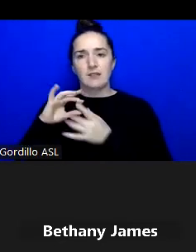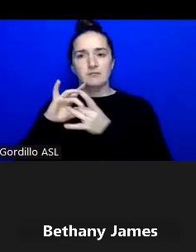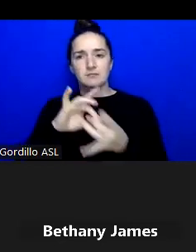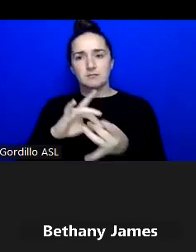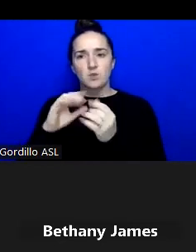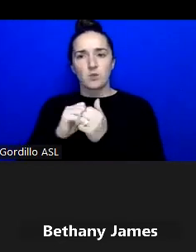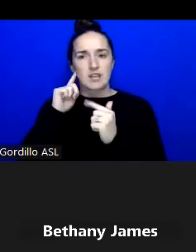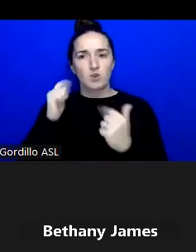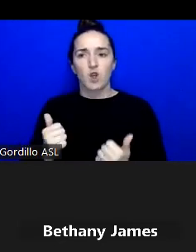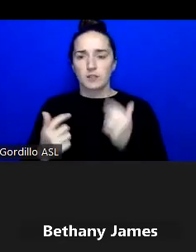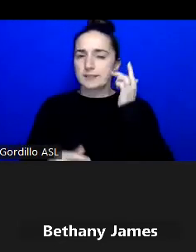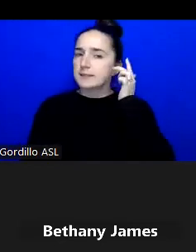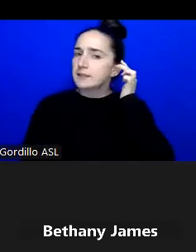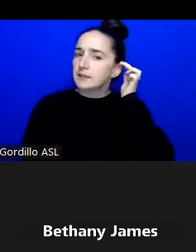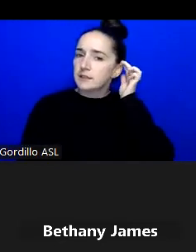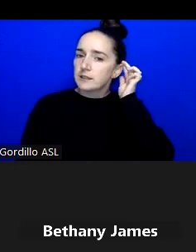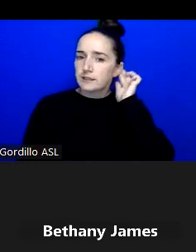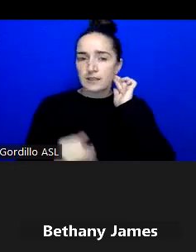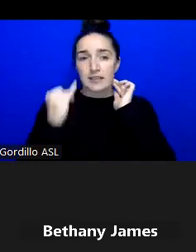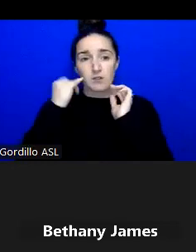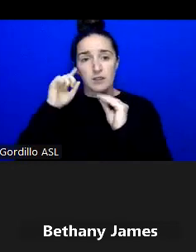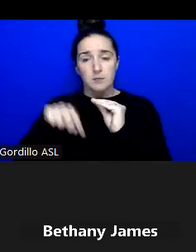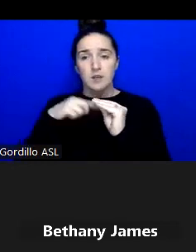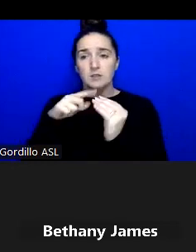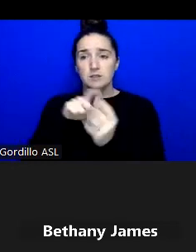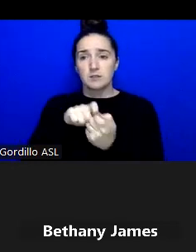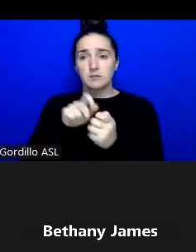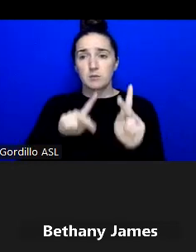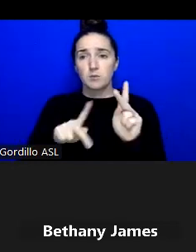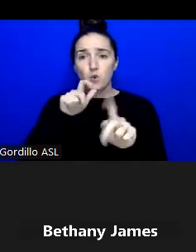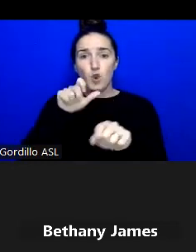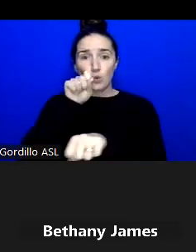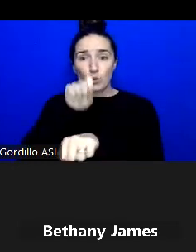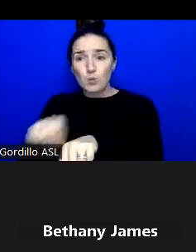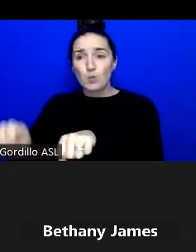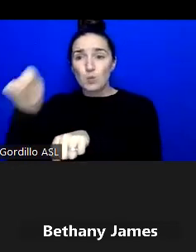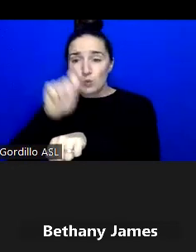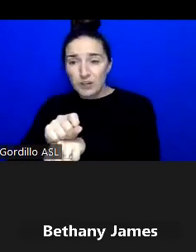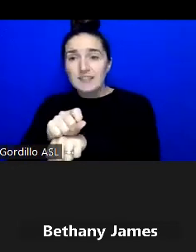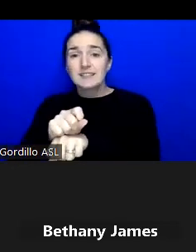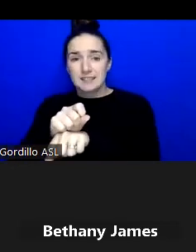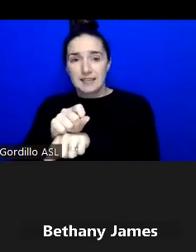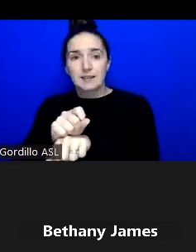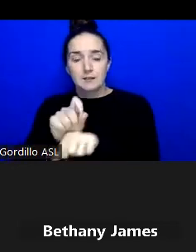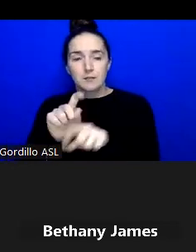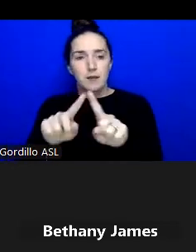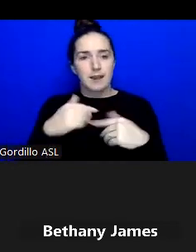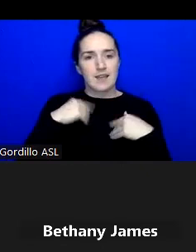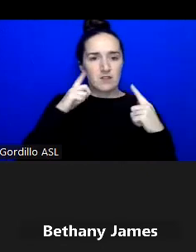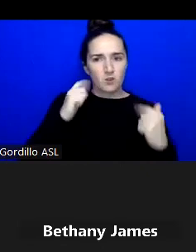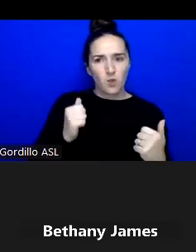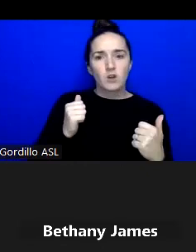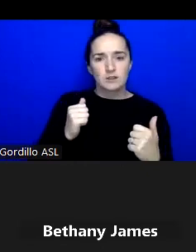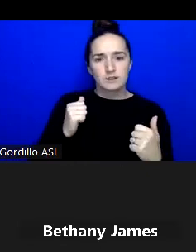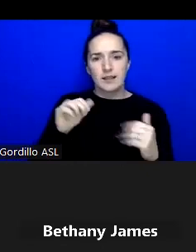loss. When we think about specifically people who are working with hearing loss, I found some various interesting